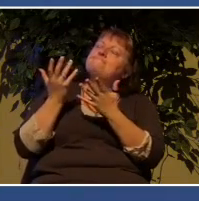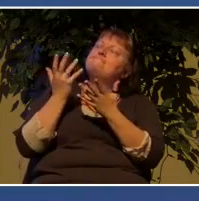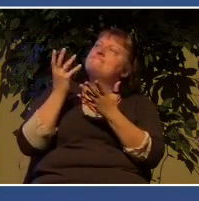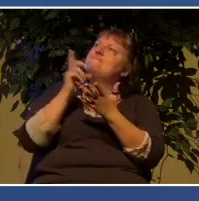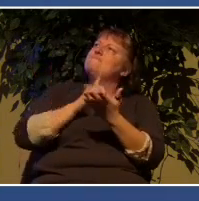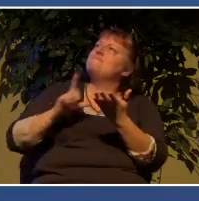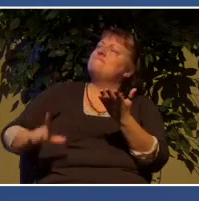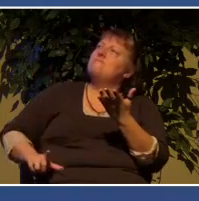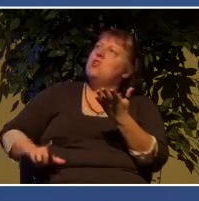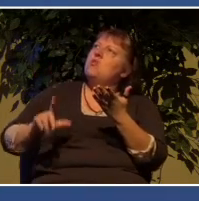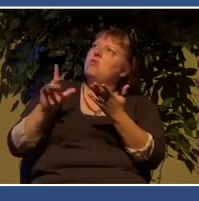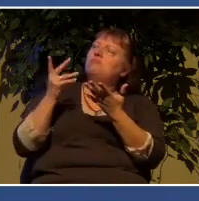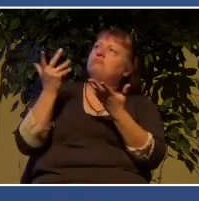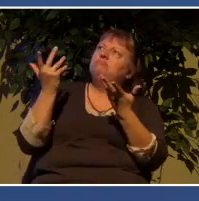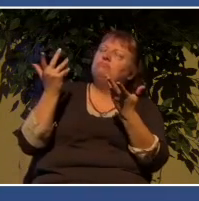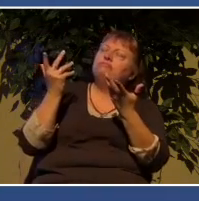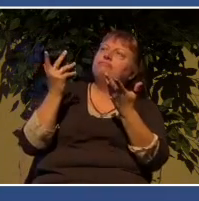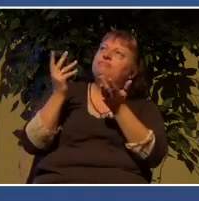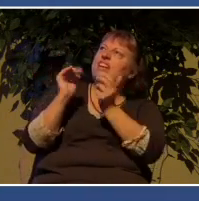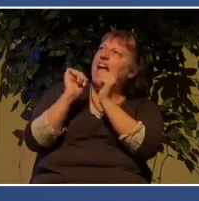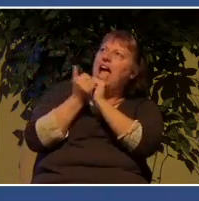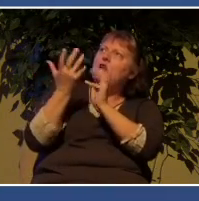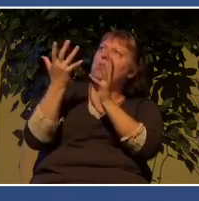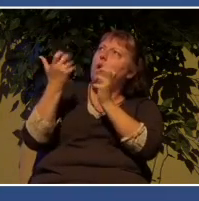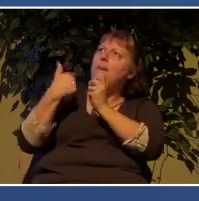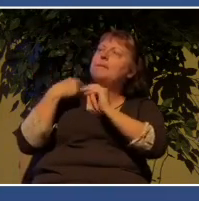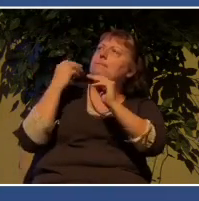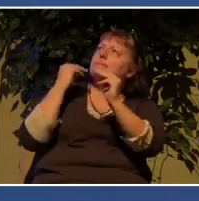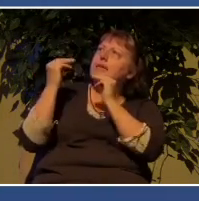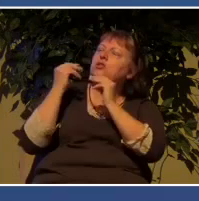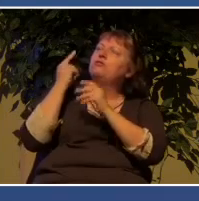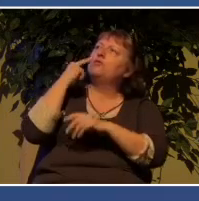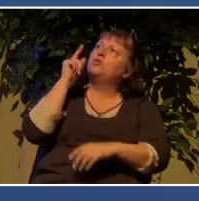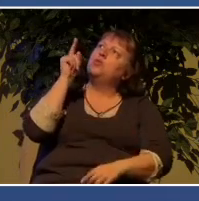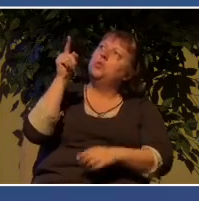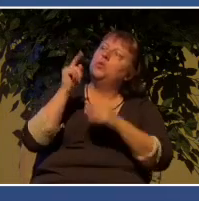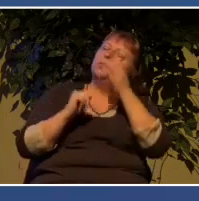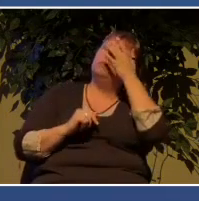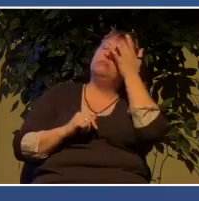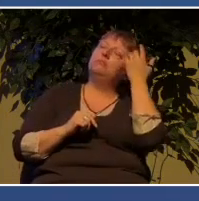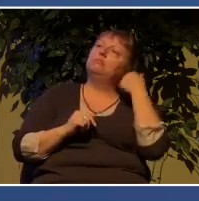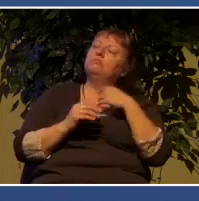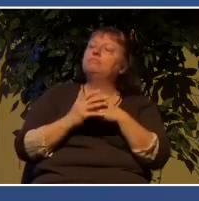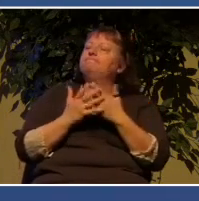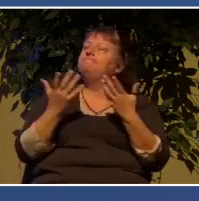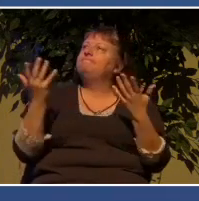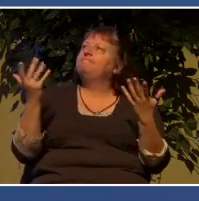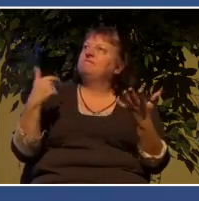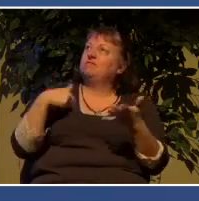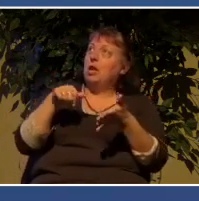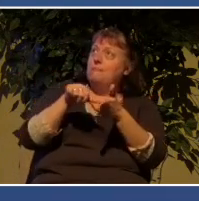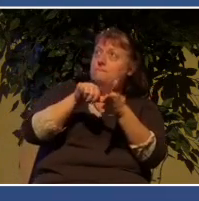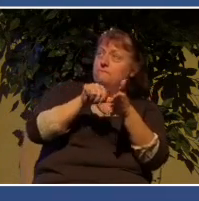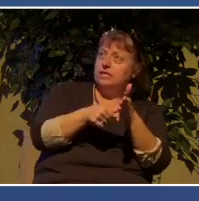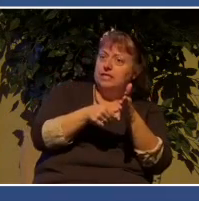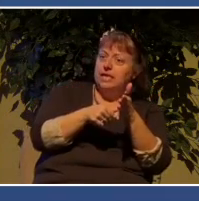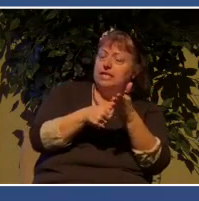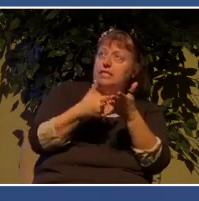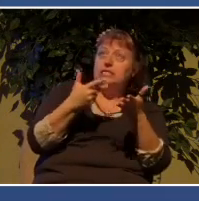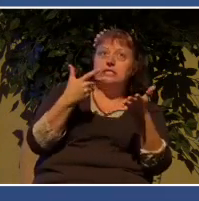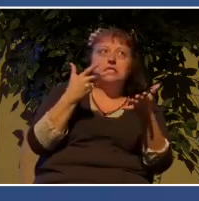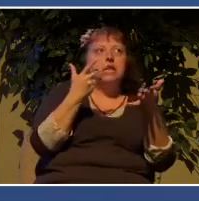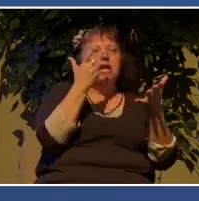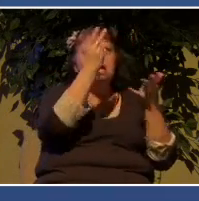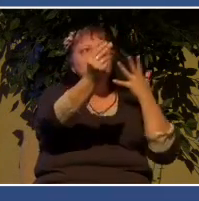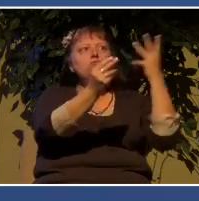ministry should take. I asked him, should my emphasis lie on